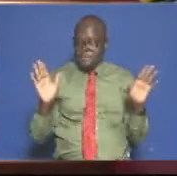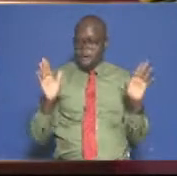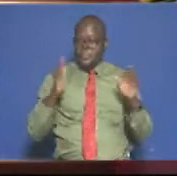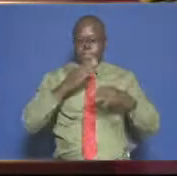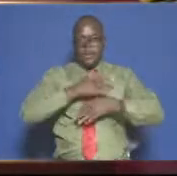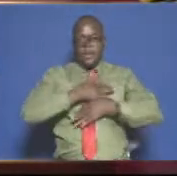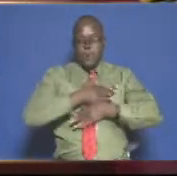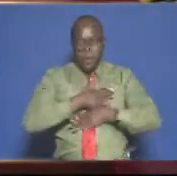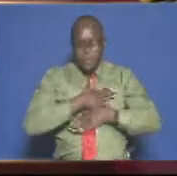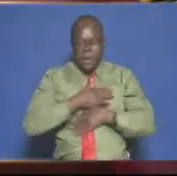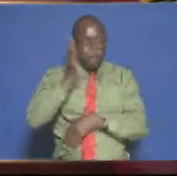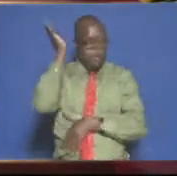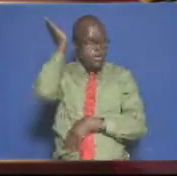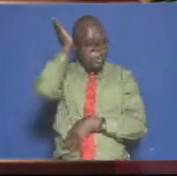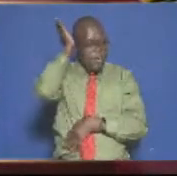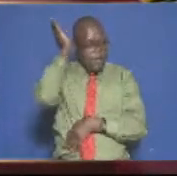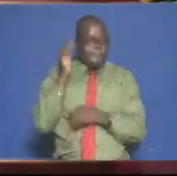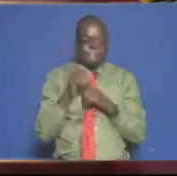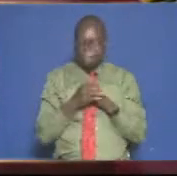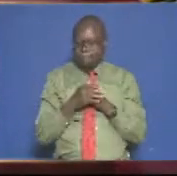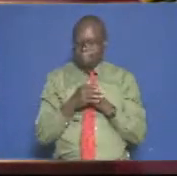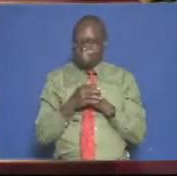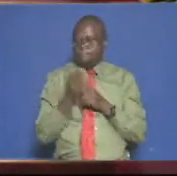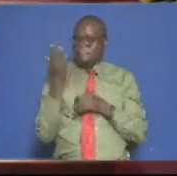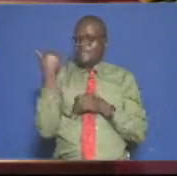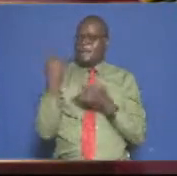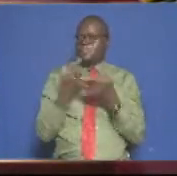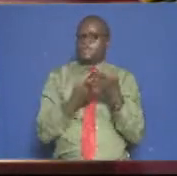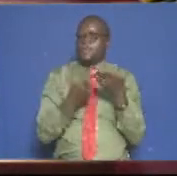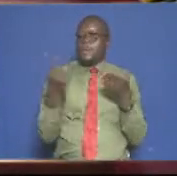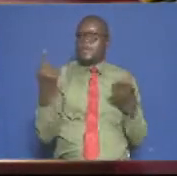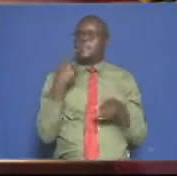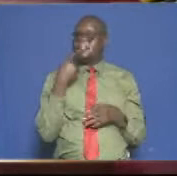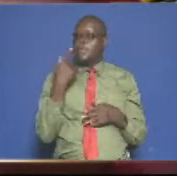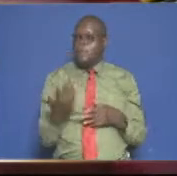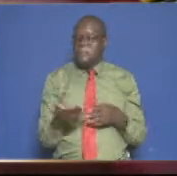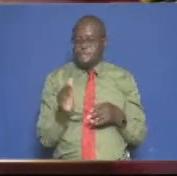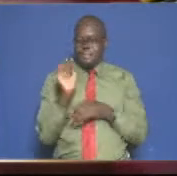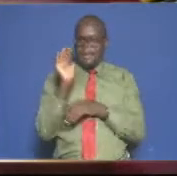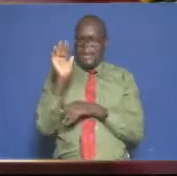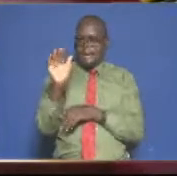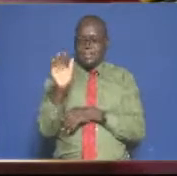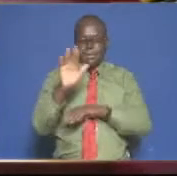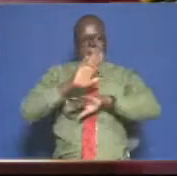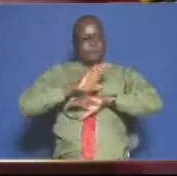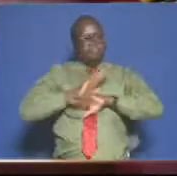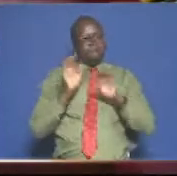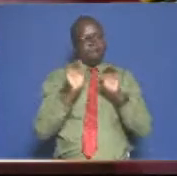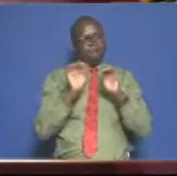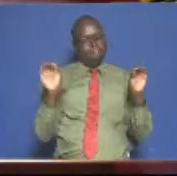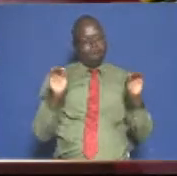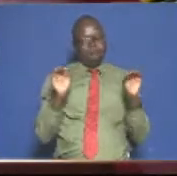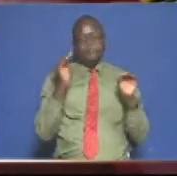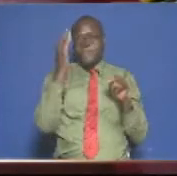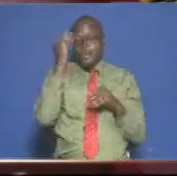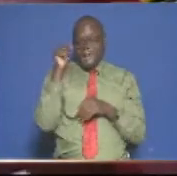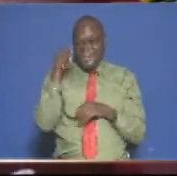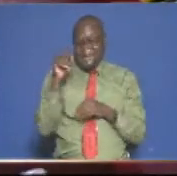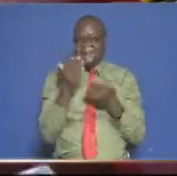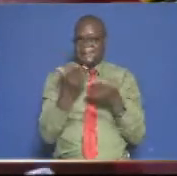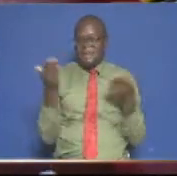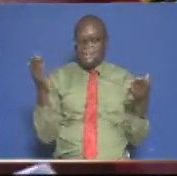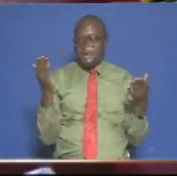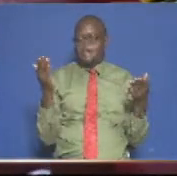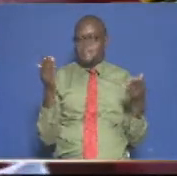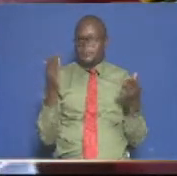Duale when he says when he rose last week requesting and he was not satisfied, and we totally, because again this is something, it